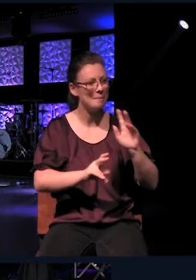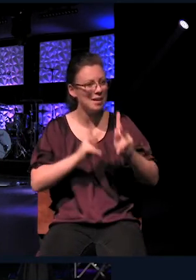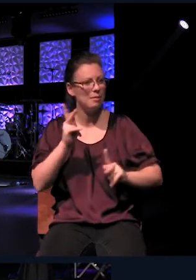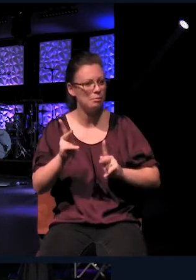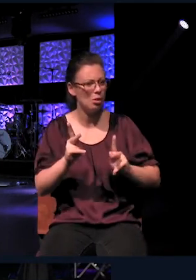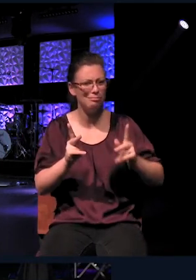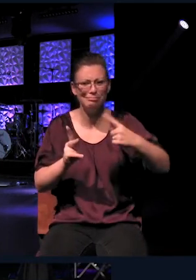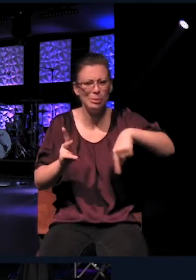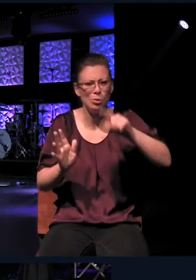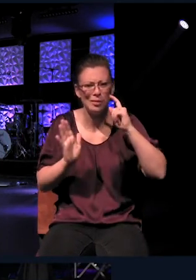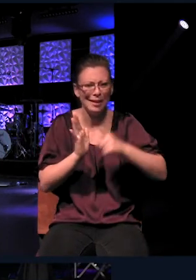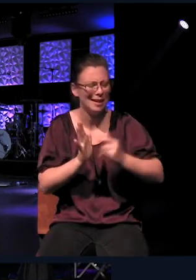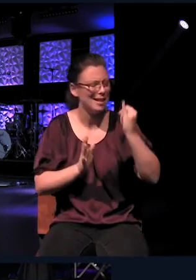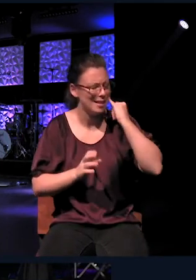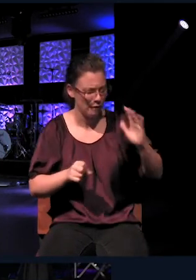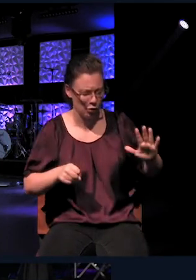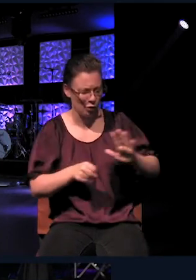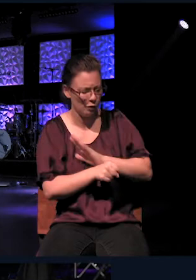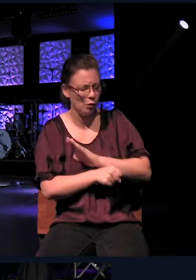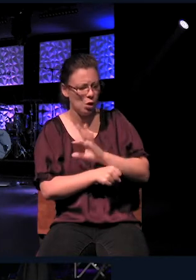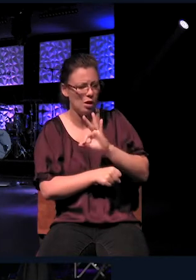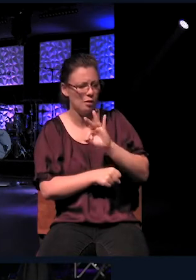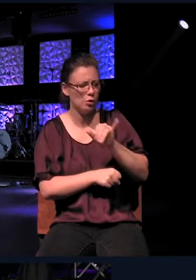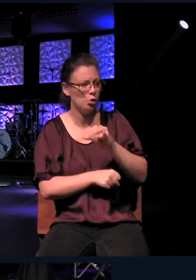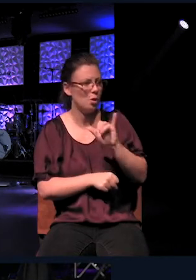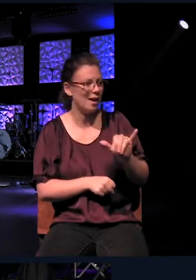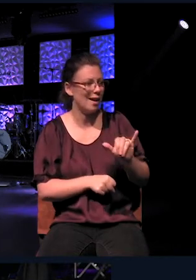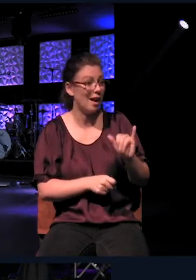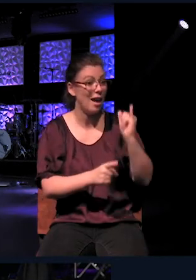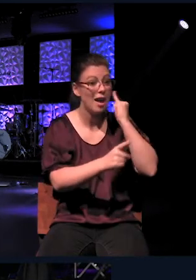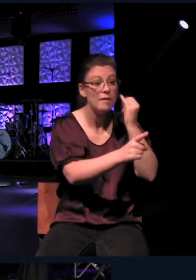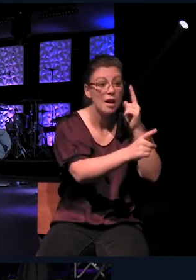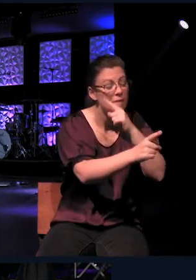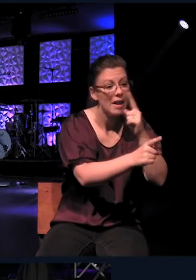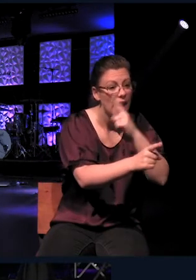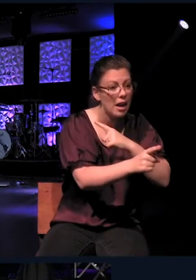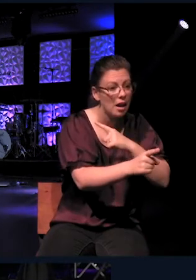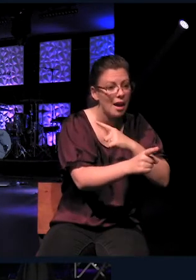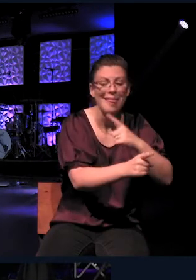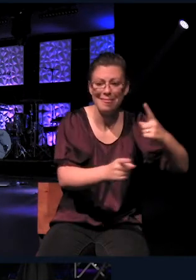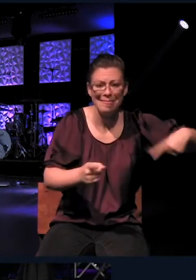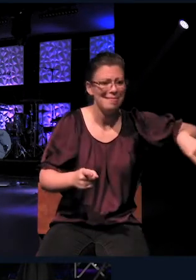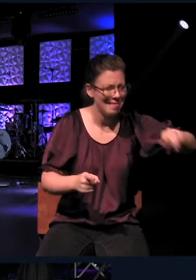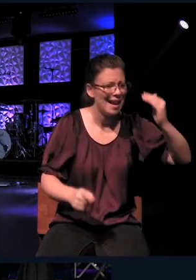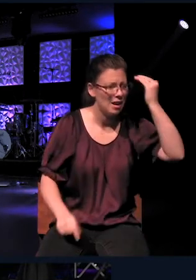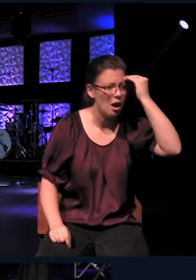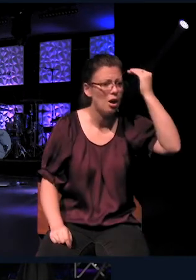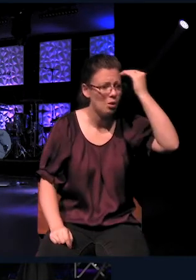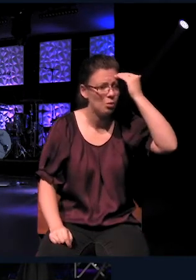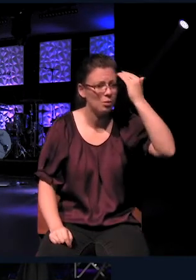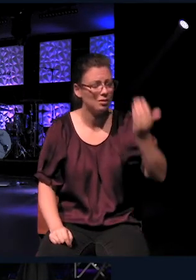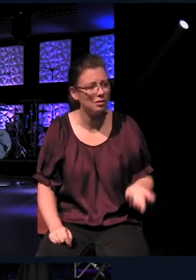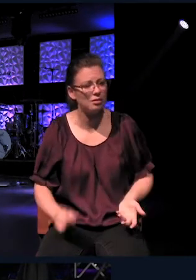it's genuine and when it's real. Joy is life-changing when it's genuine. My joy needs to be